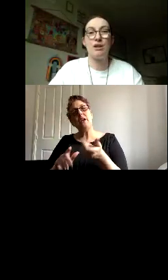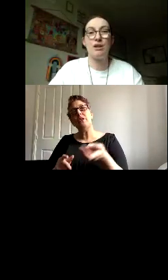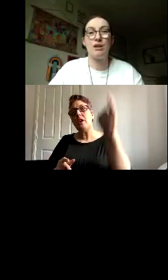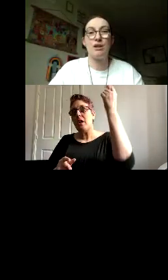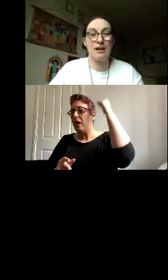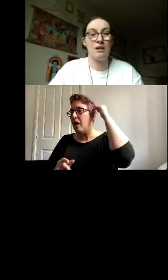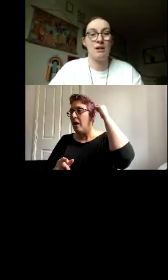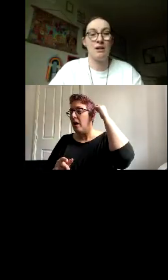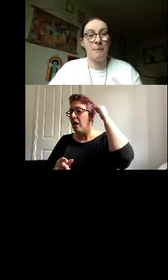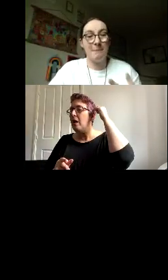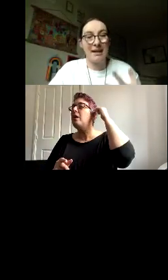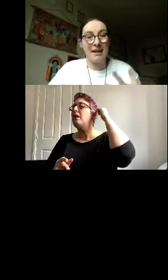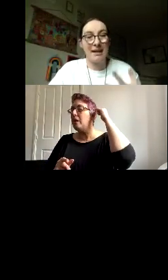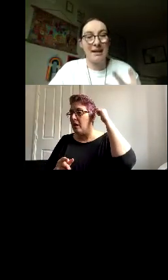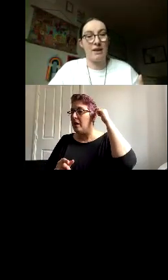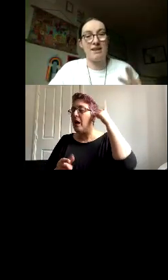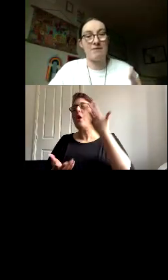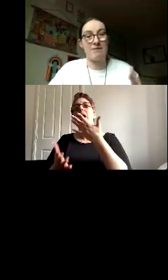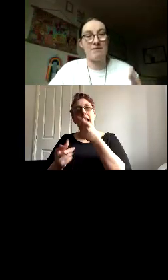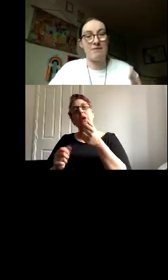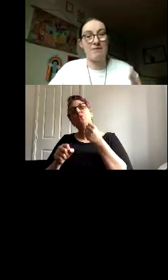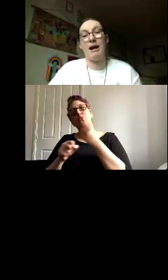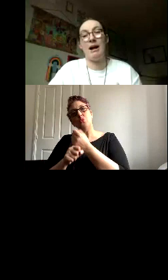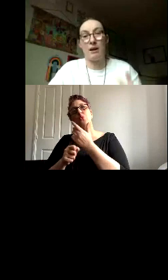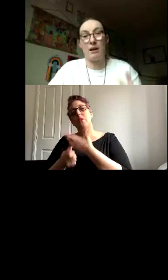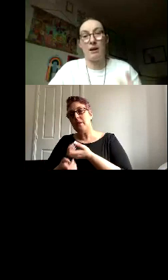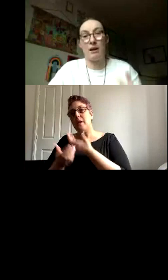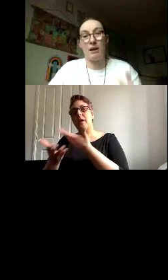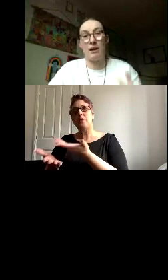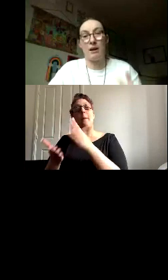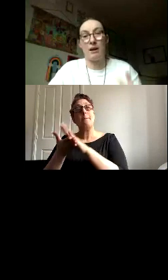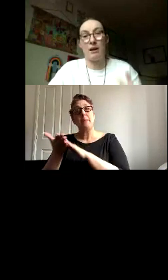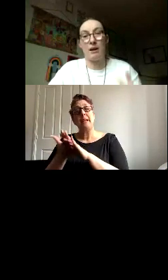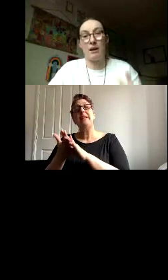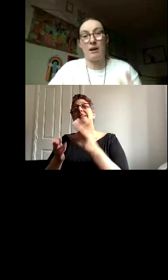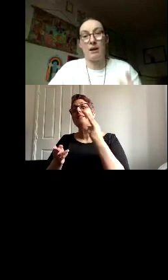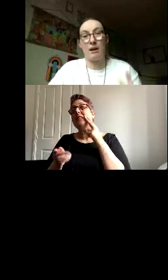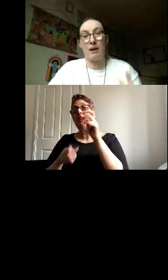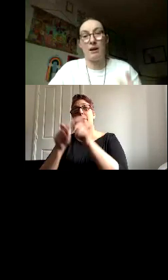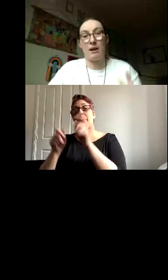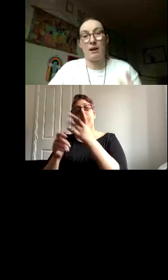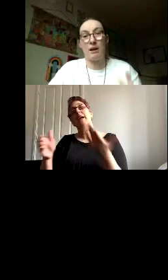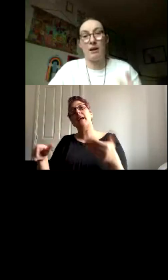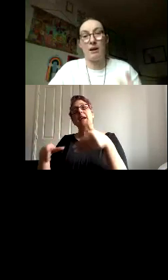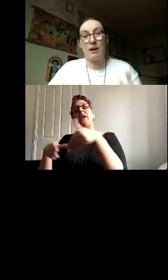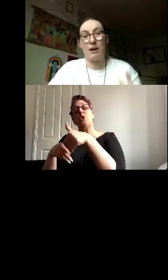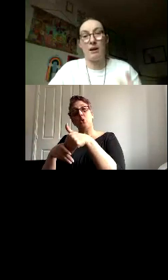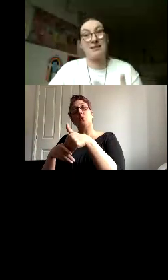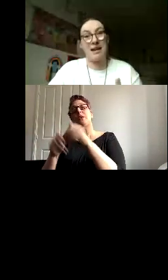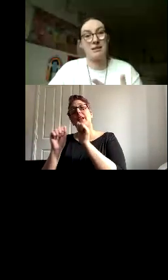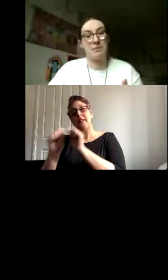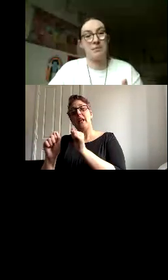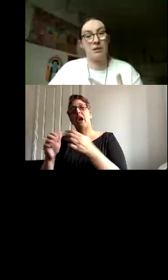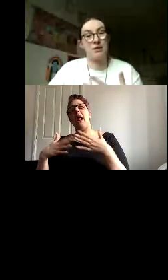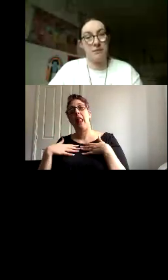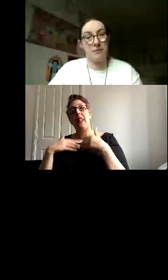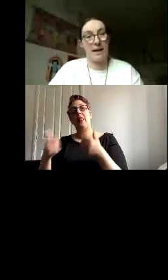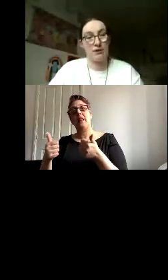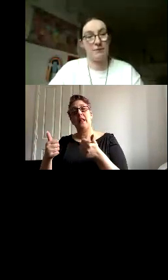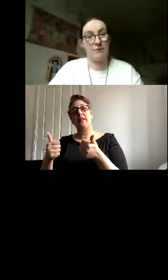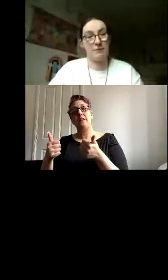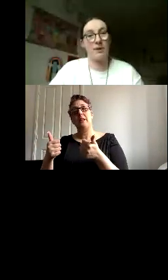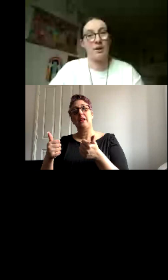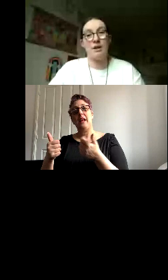huge impact on making sure that deaf people are included and that they have accessible